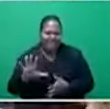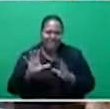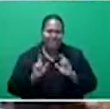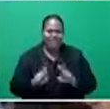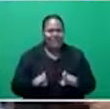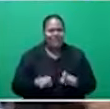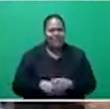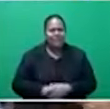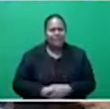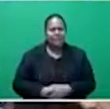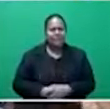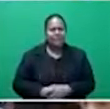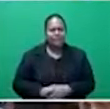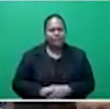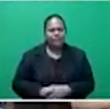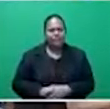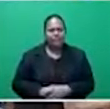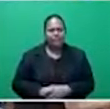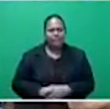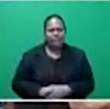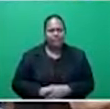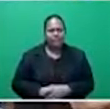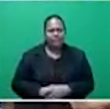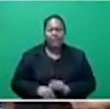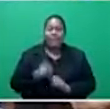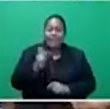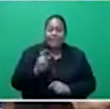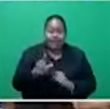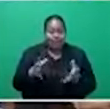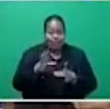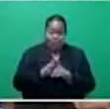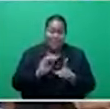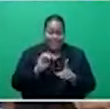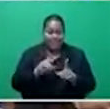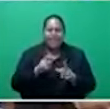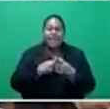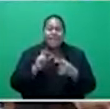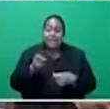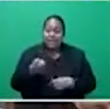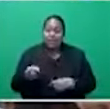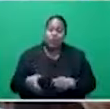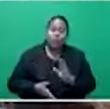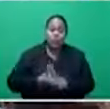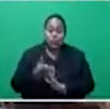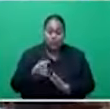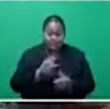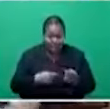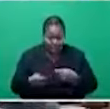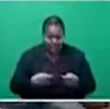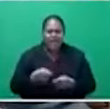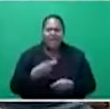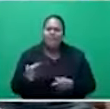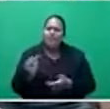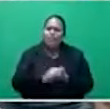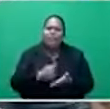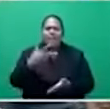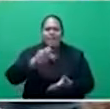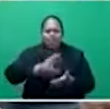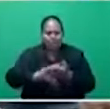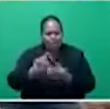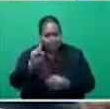market and they start buying your cassava at $80 a bag, we only have to make a $5 allocation for you. So in other words, the budgetary allocation